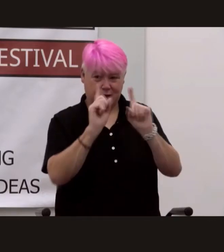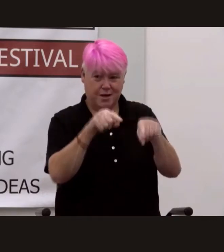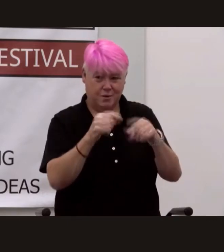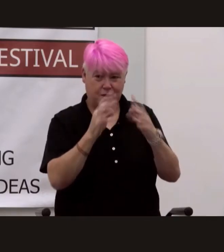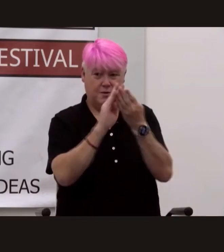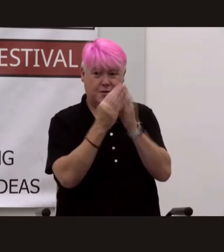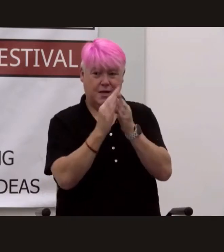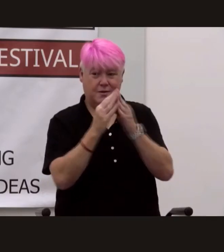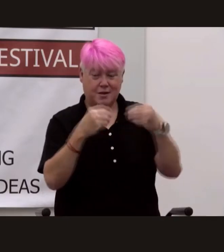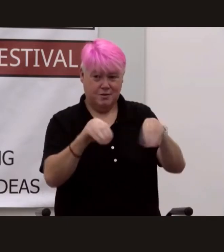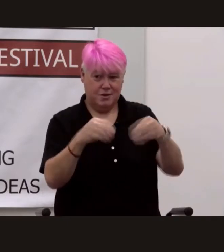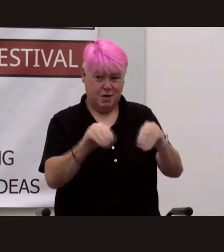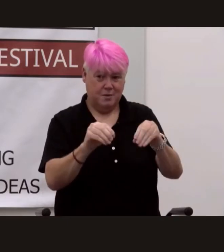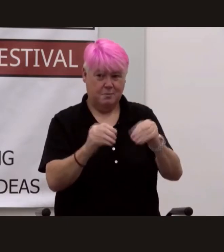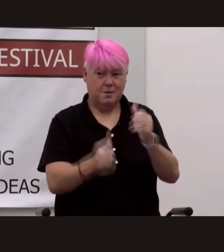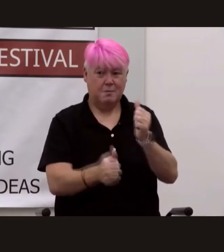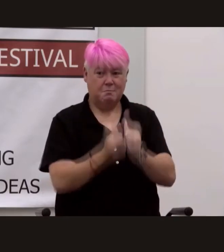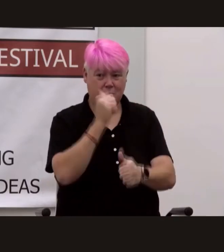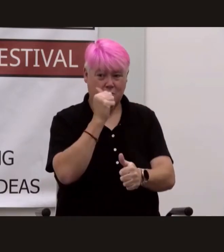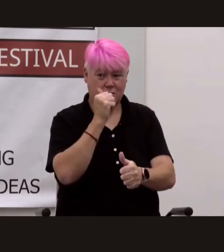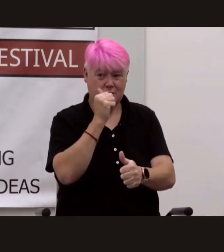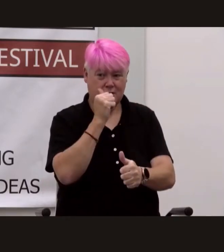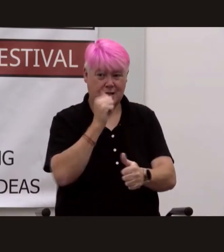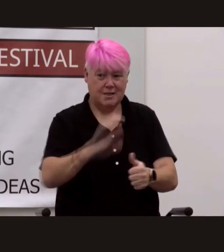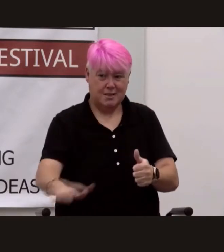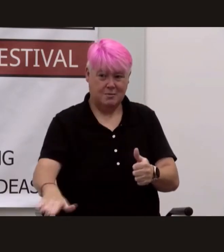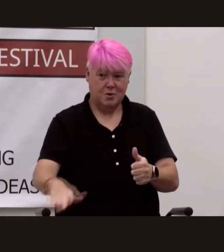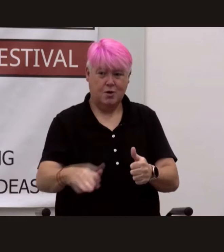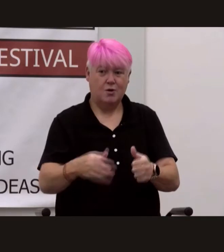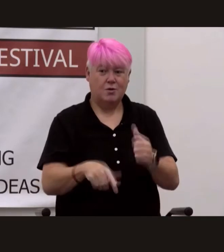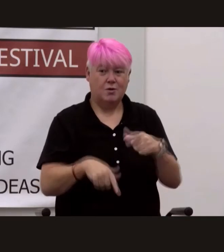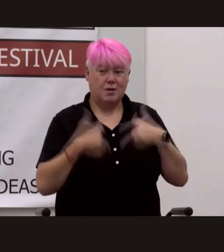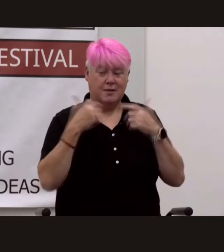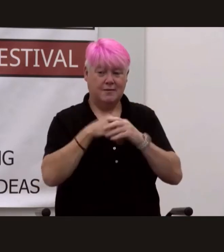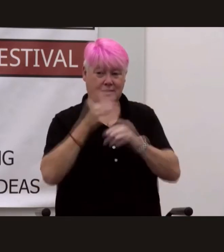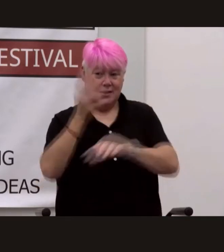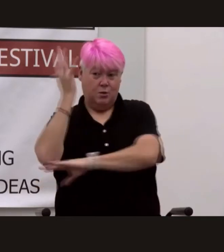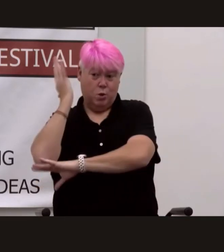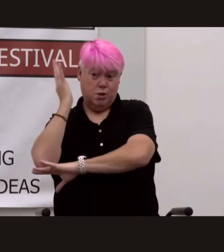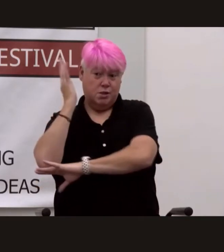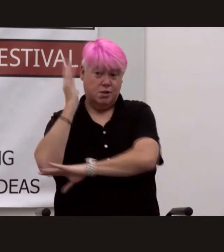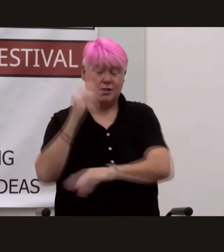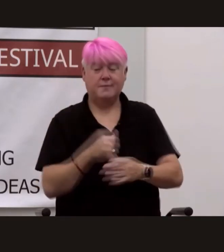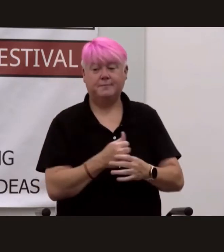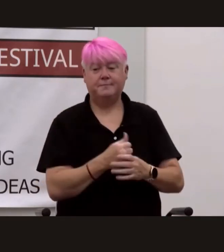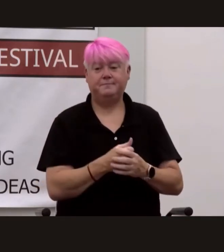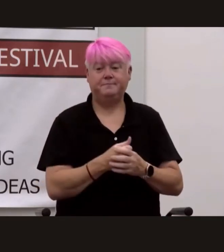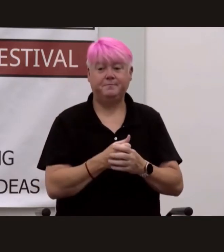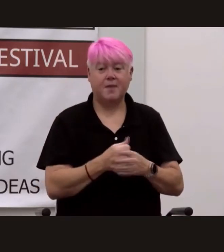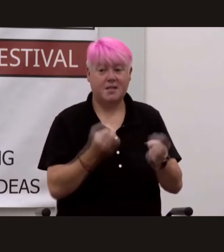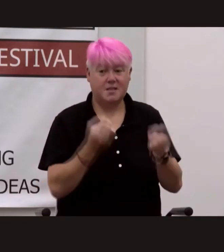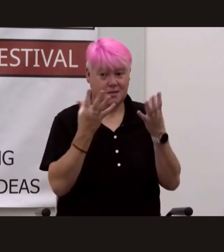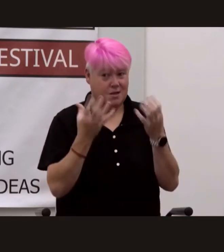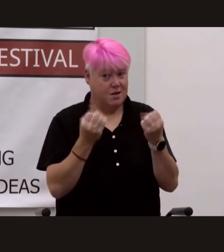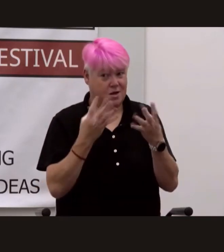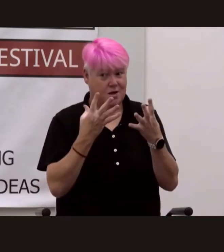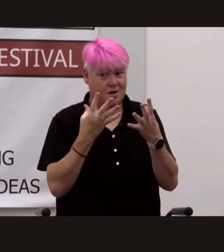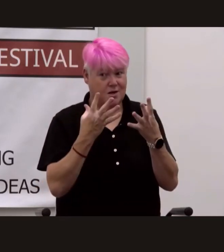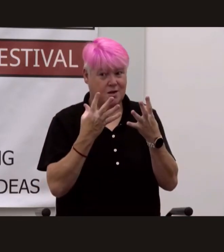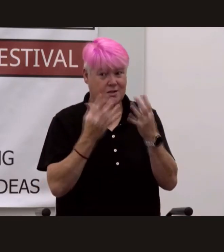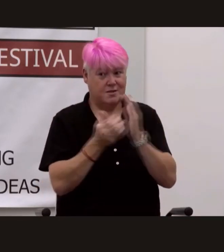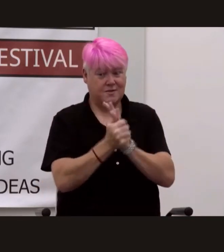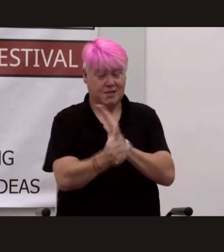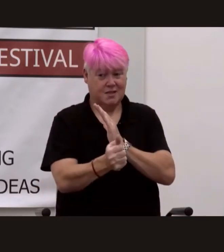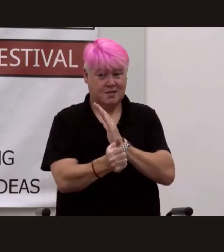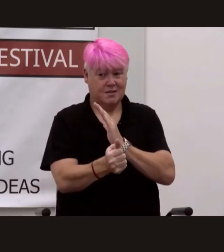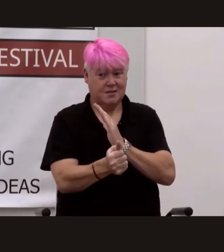but mostly he's a little boy who lives in the woods. And as a result, has a lot of skills